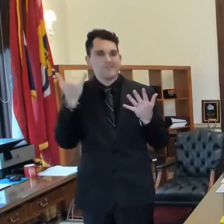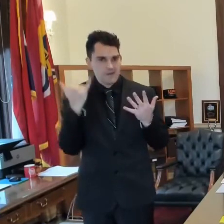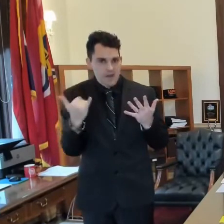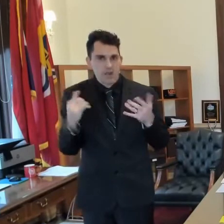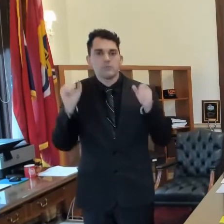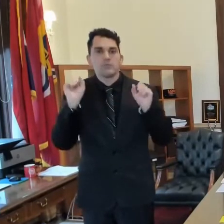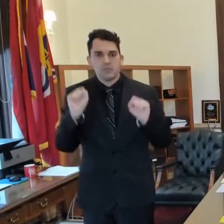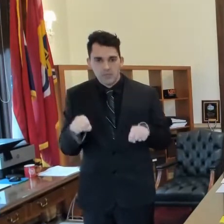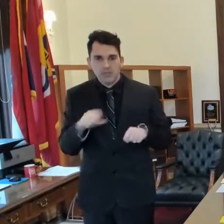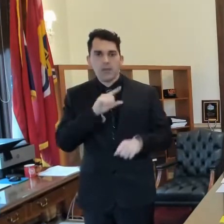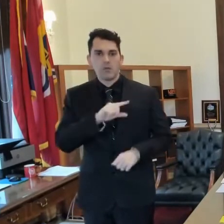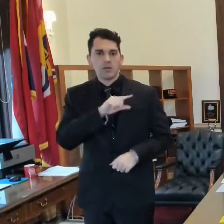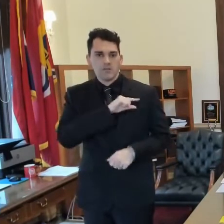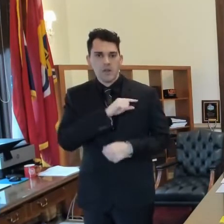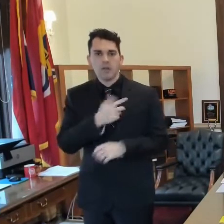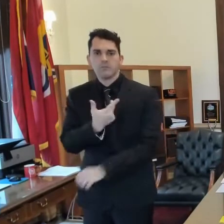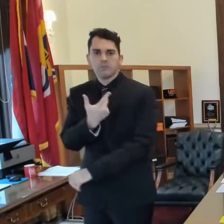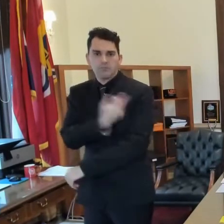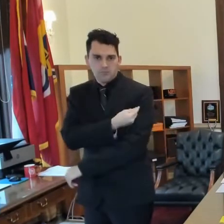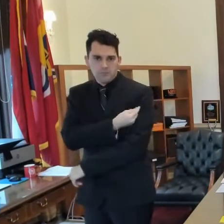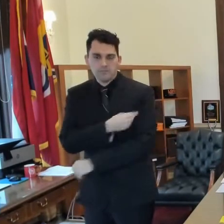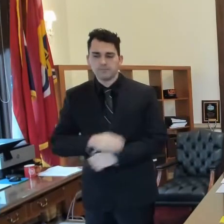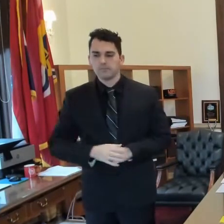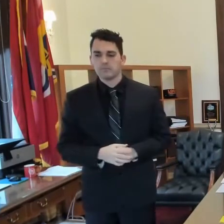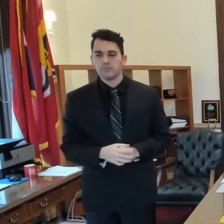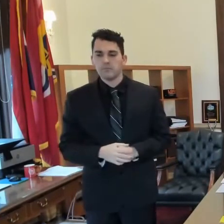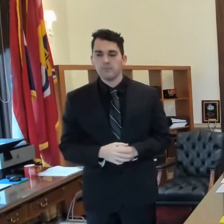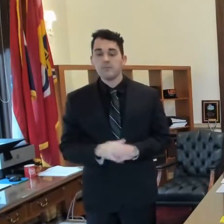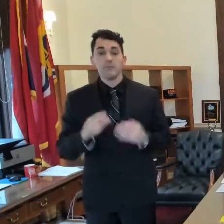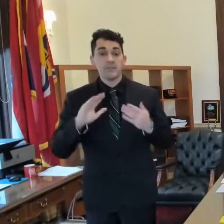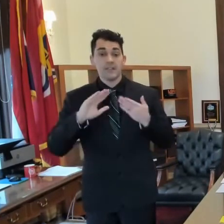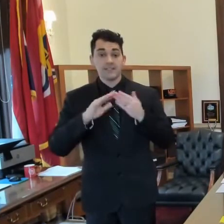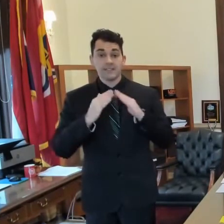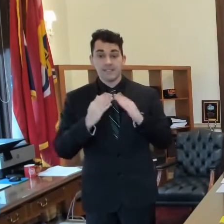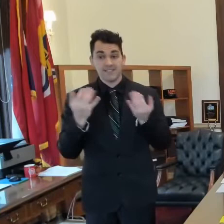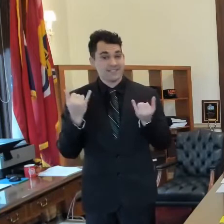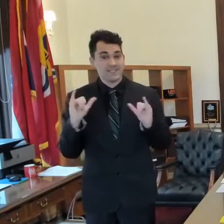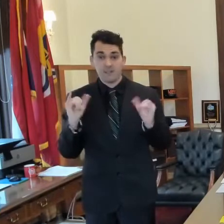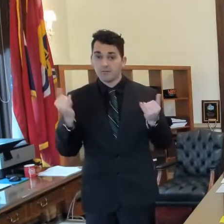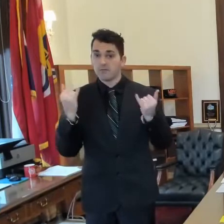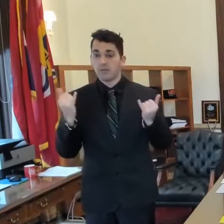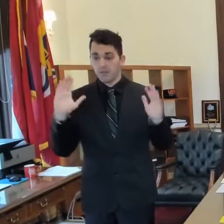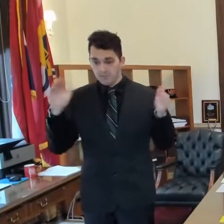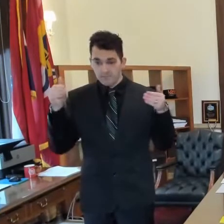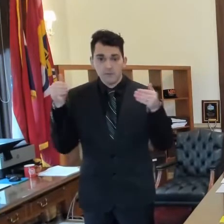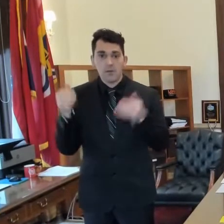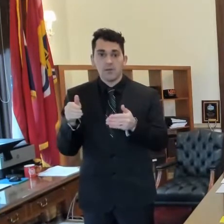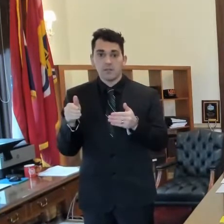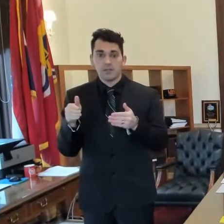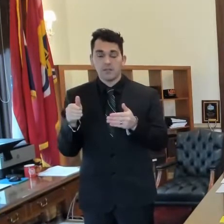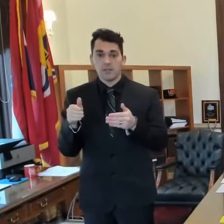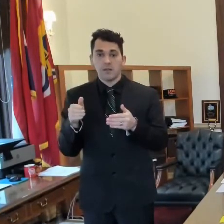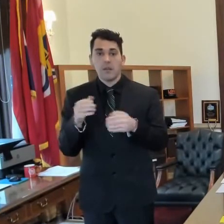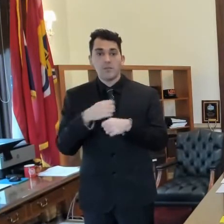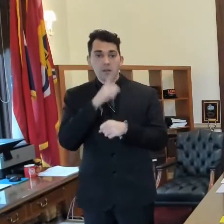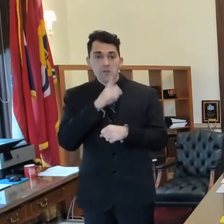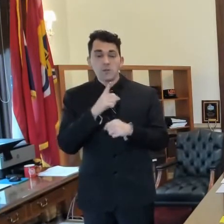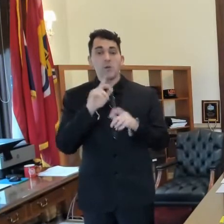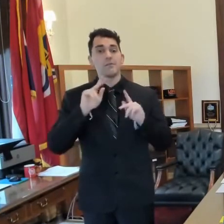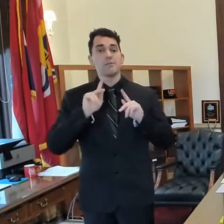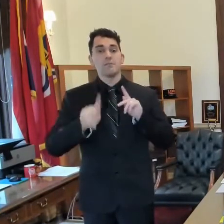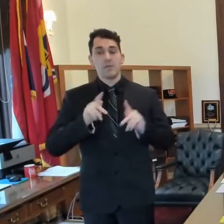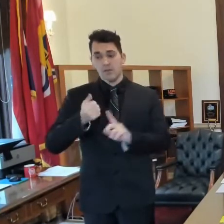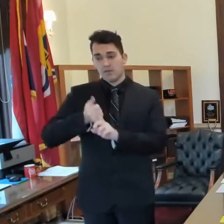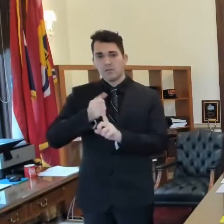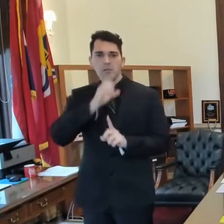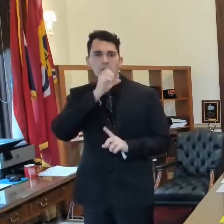now eligible to be vaccinated. The city is still focusing on getting people over 65 and people